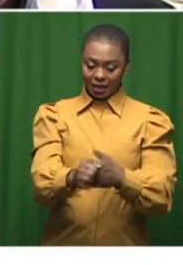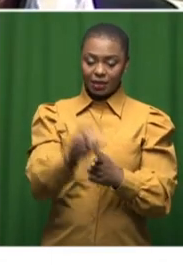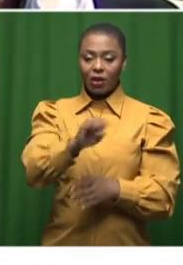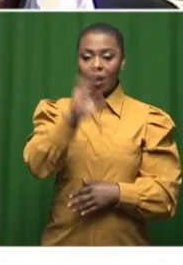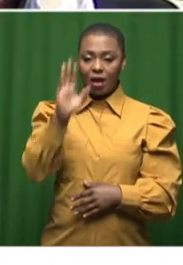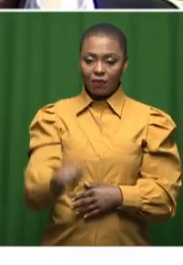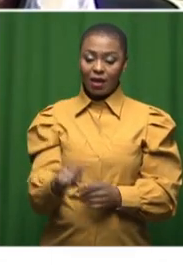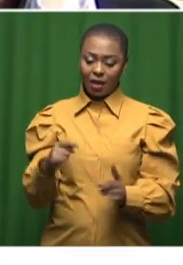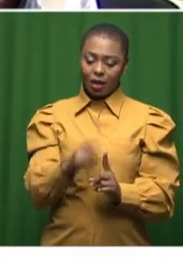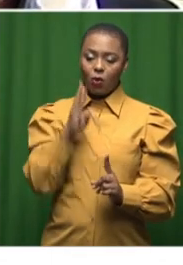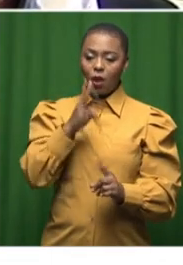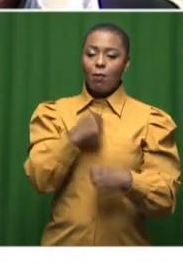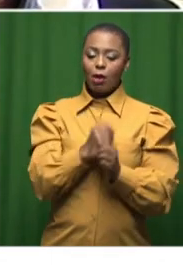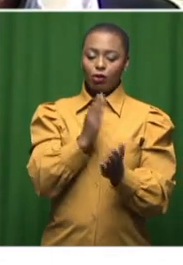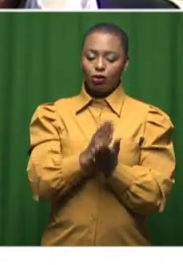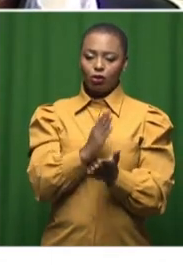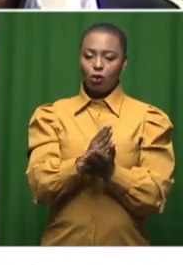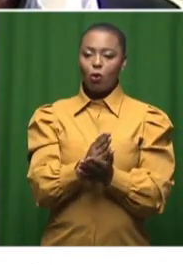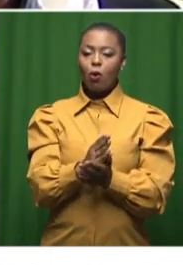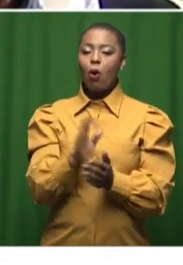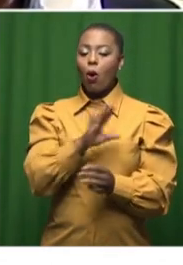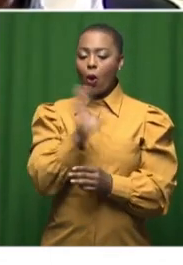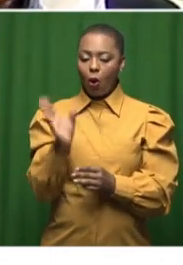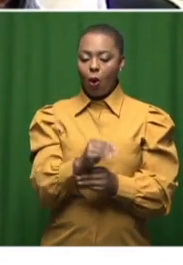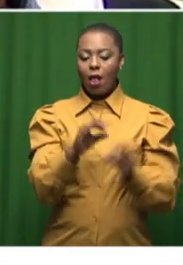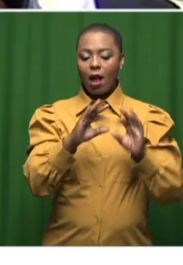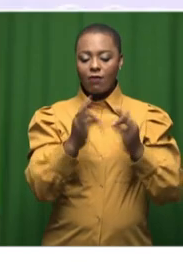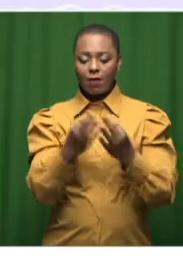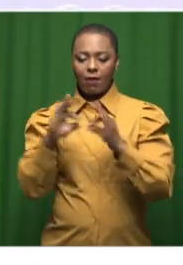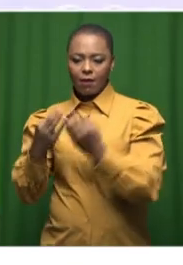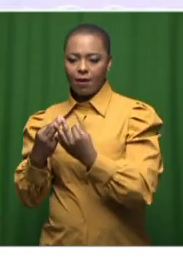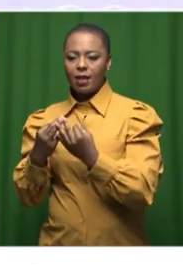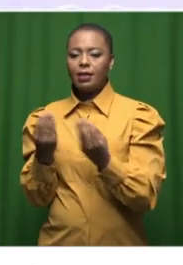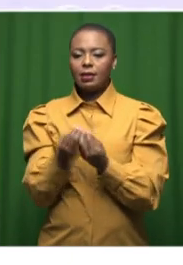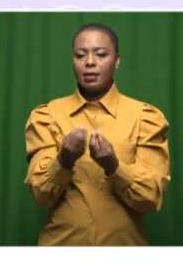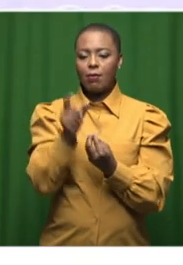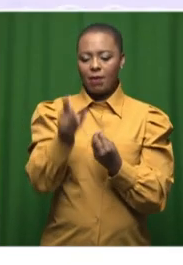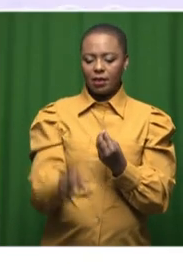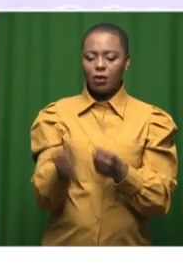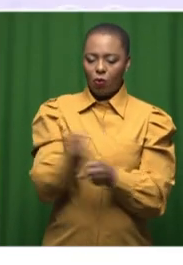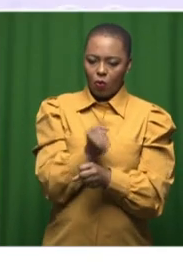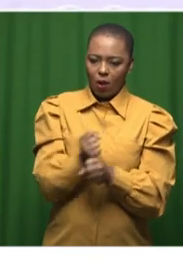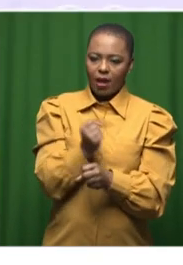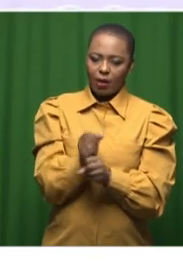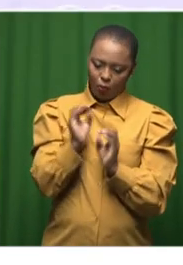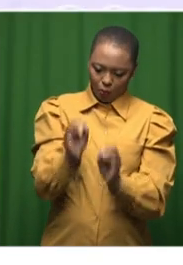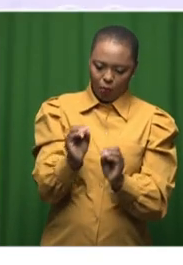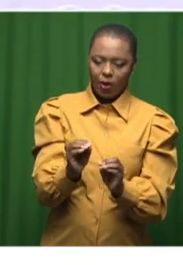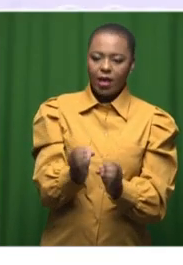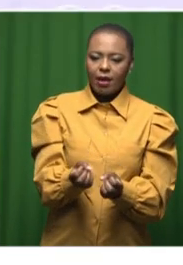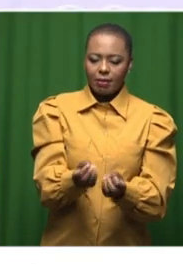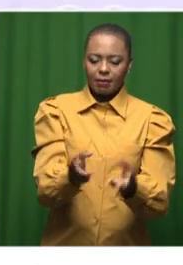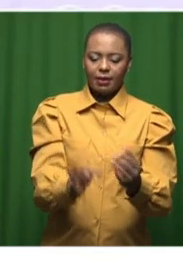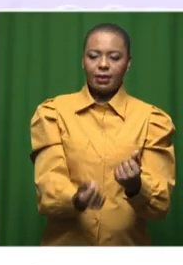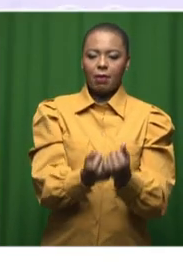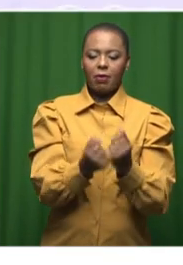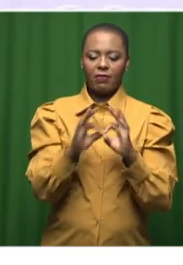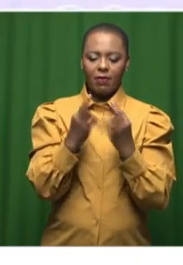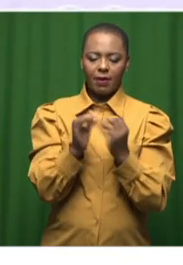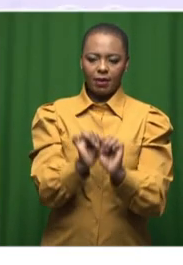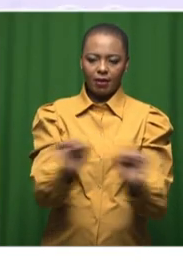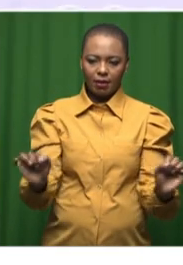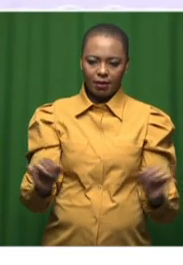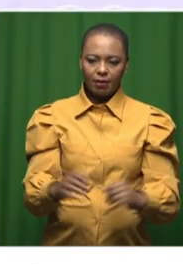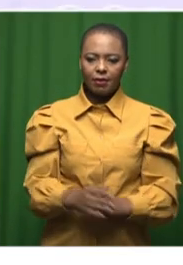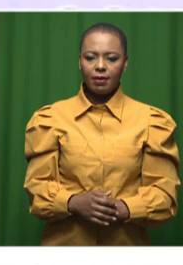table. I want to make you realize, Hore, the dream that I hold for this country is a dream